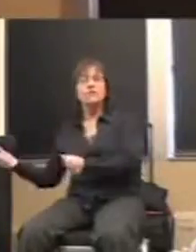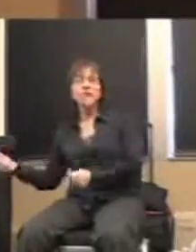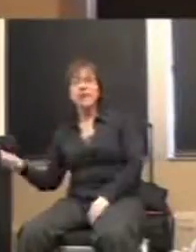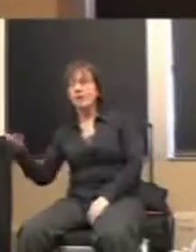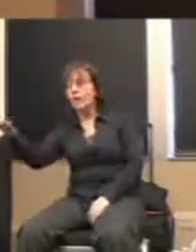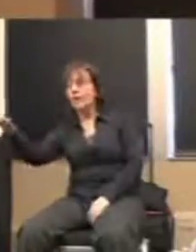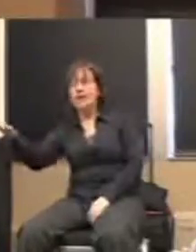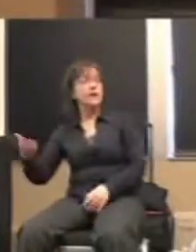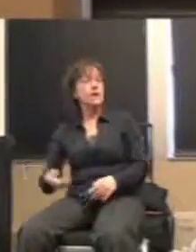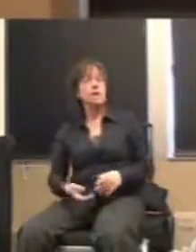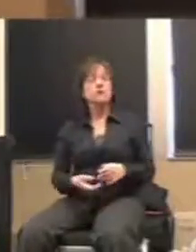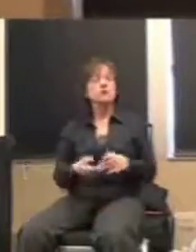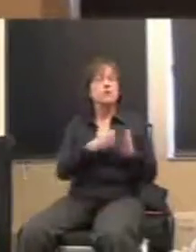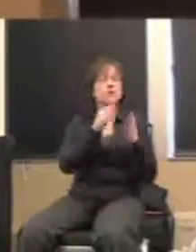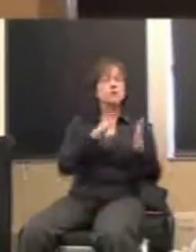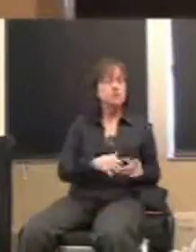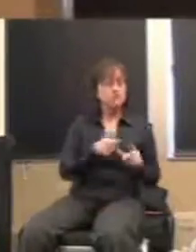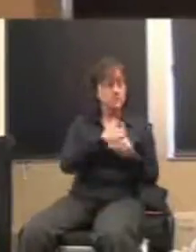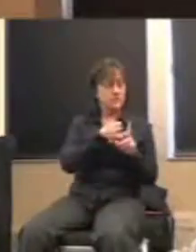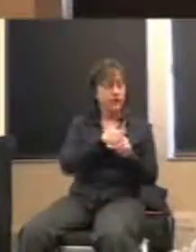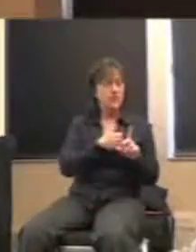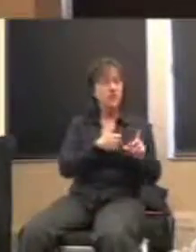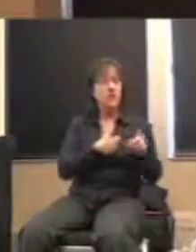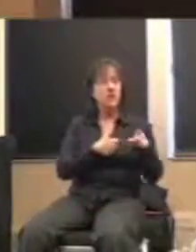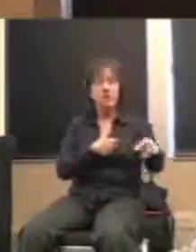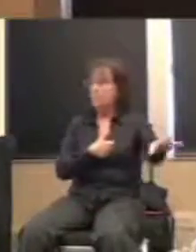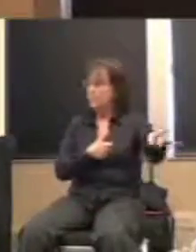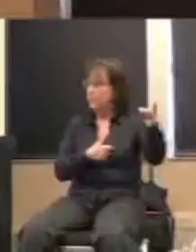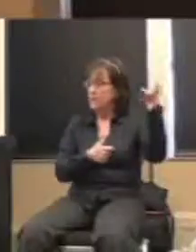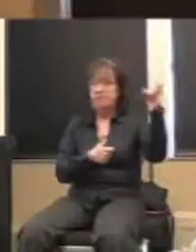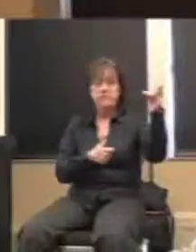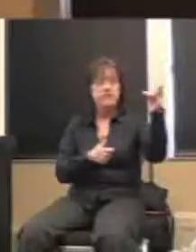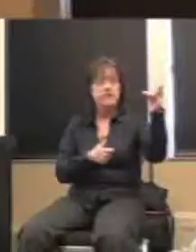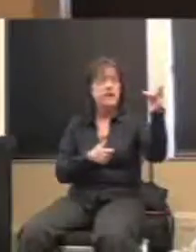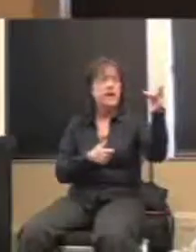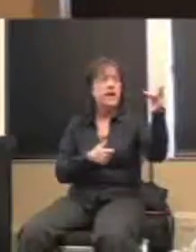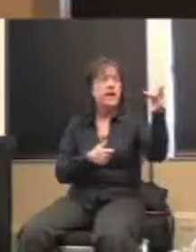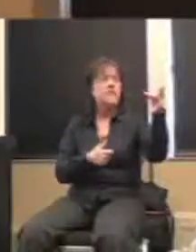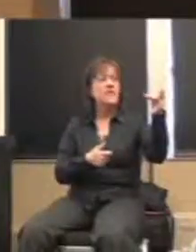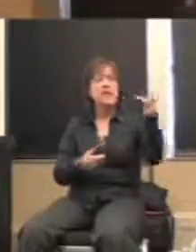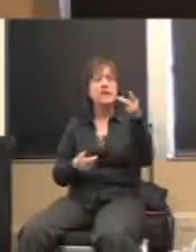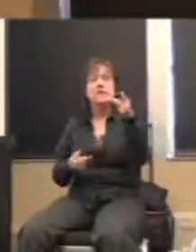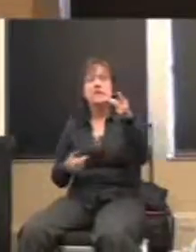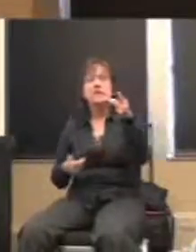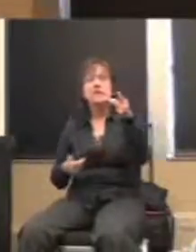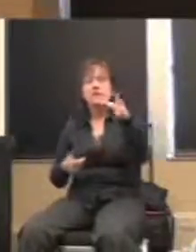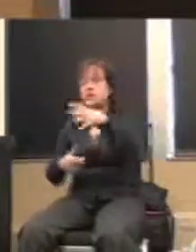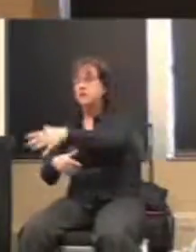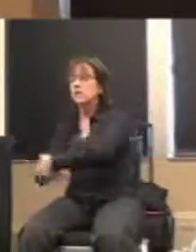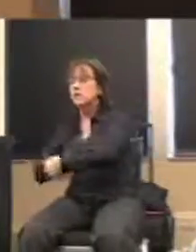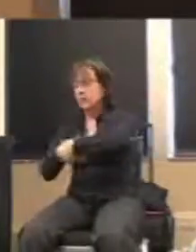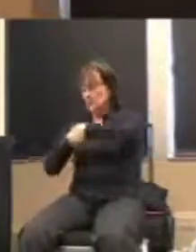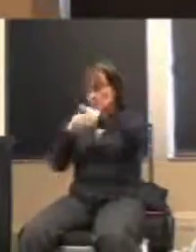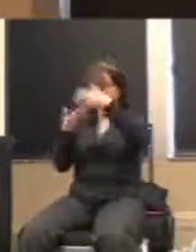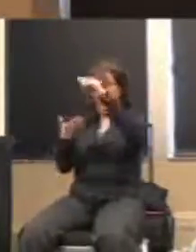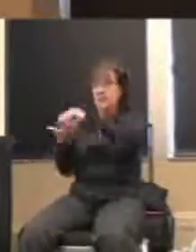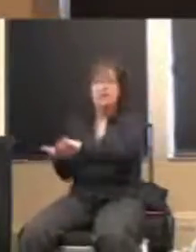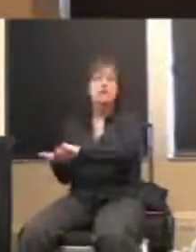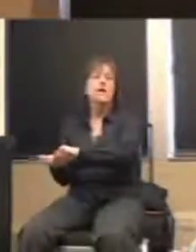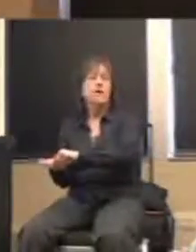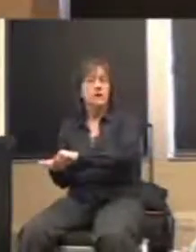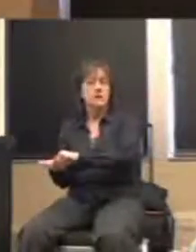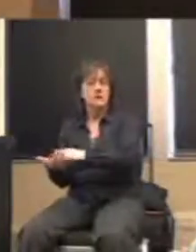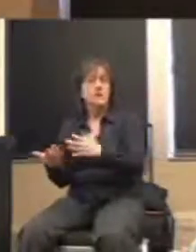actually has to put it in my hand. They have to actively seek it